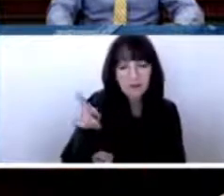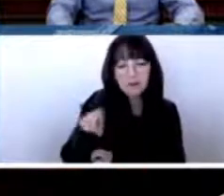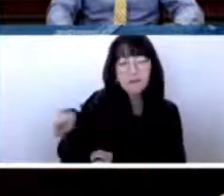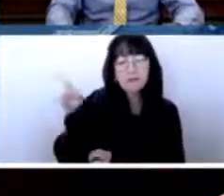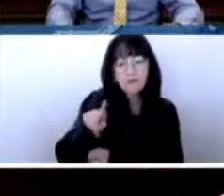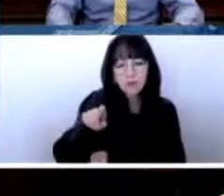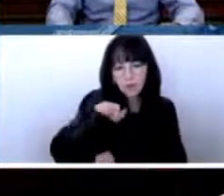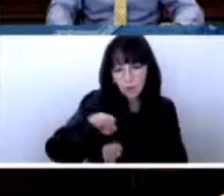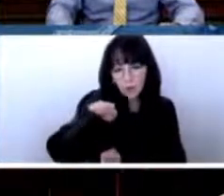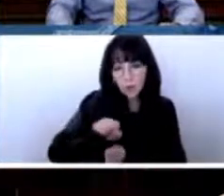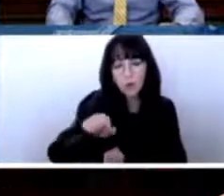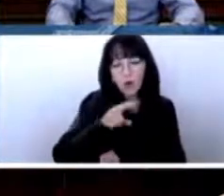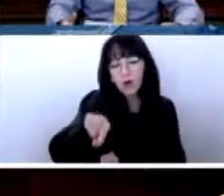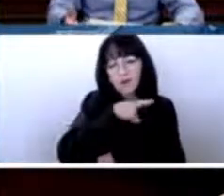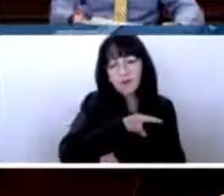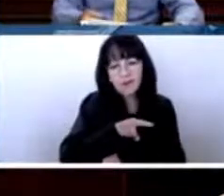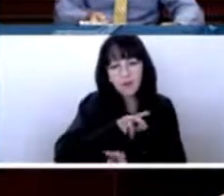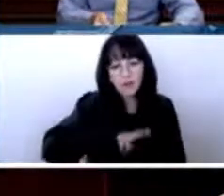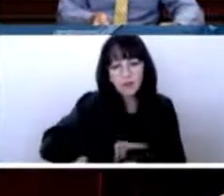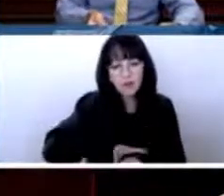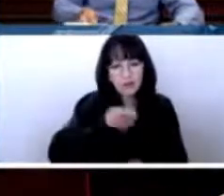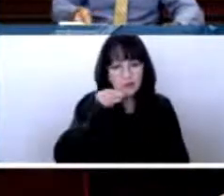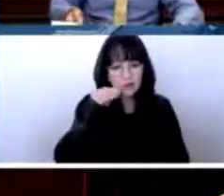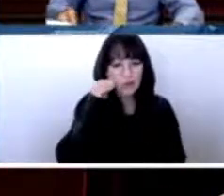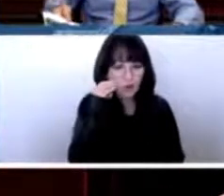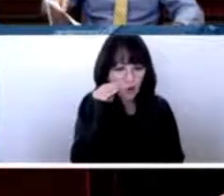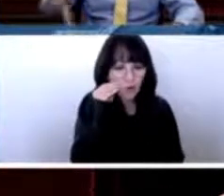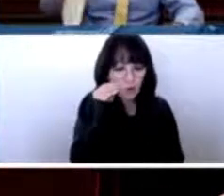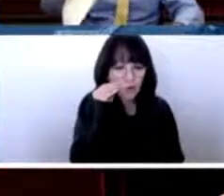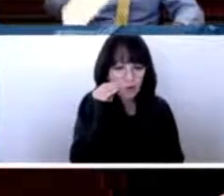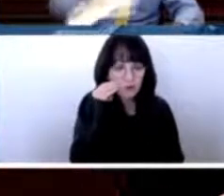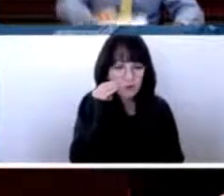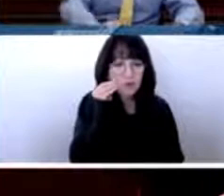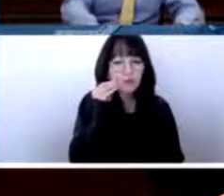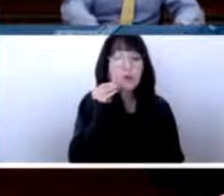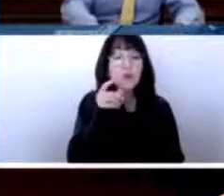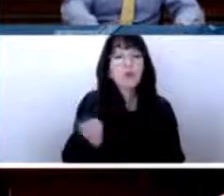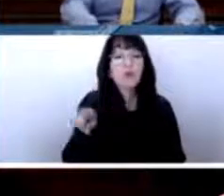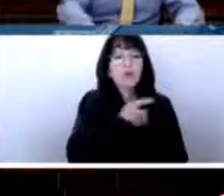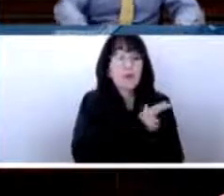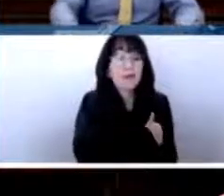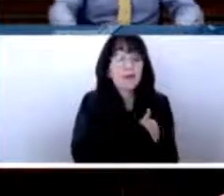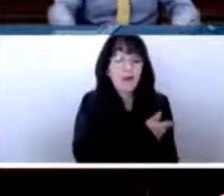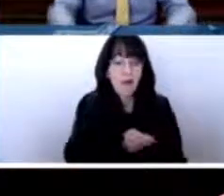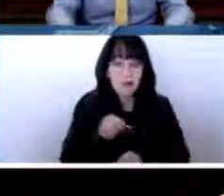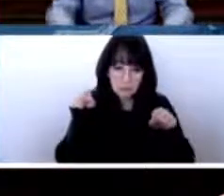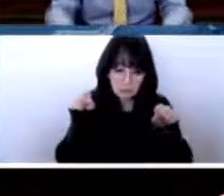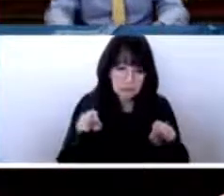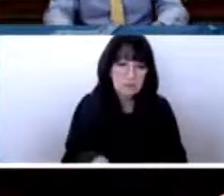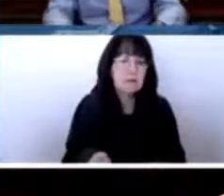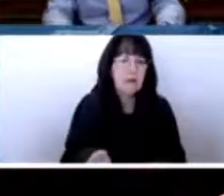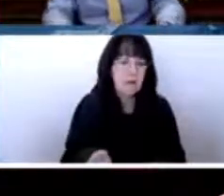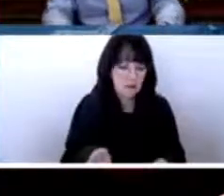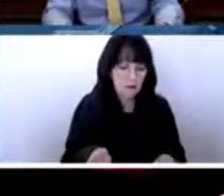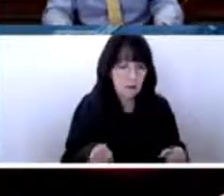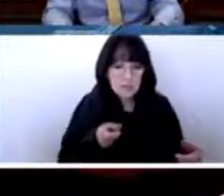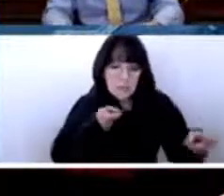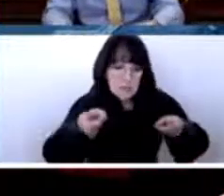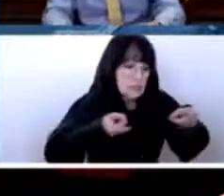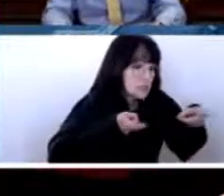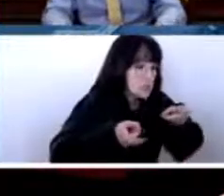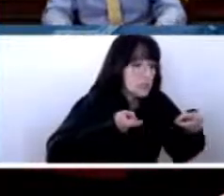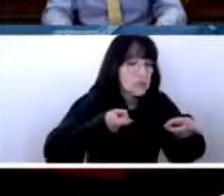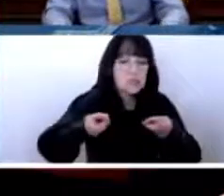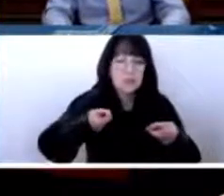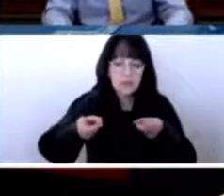long-term care facilities so that their hospitals can decompress. Well, last two